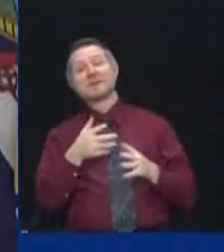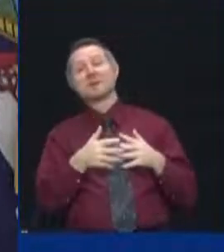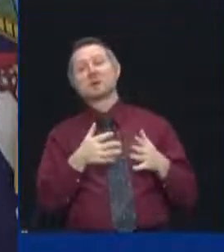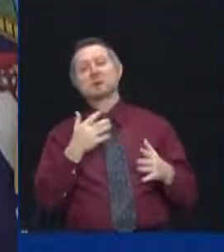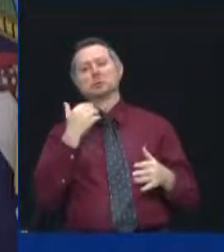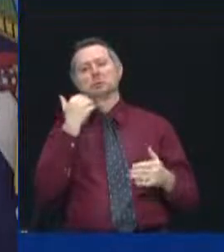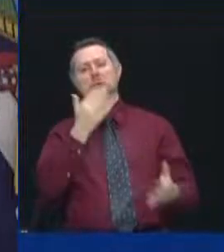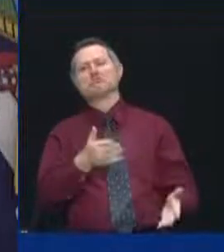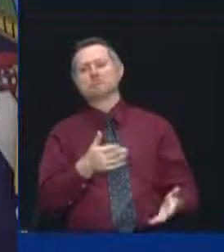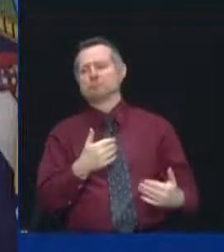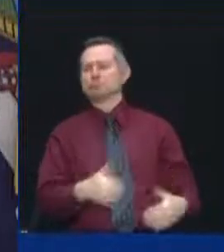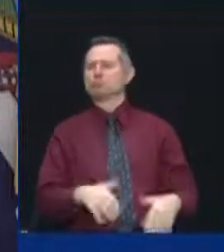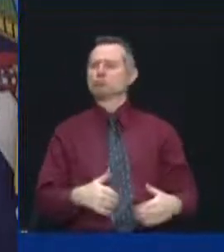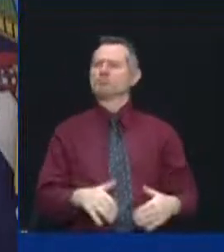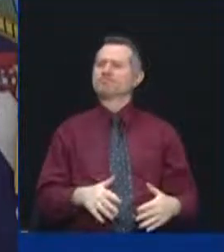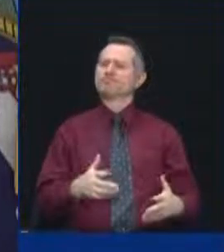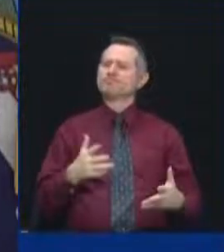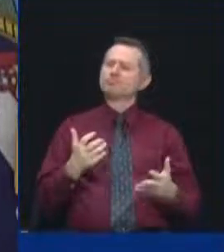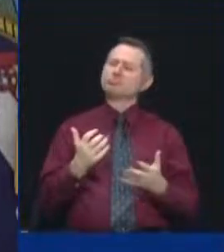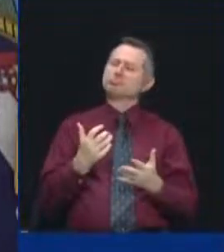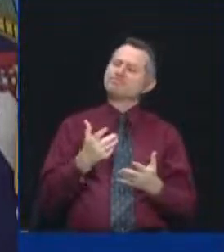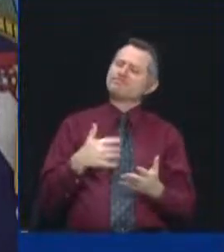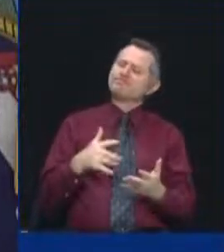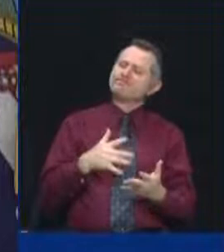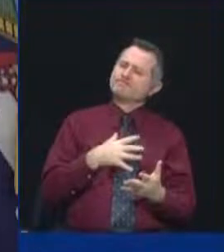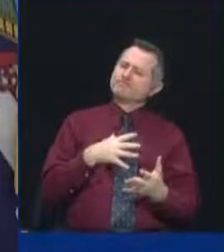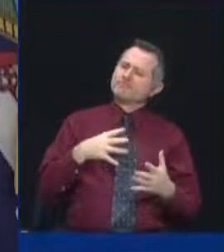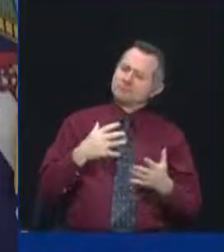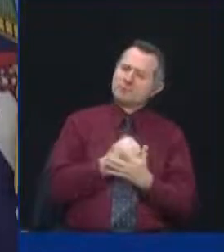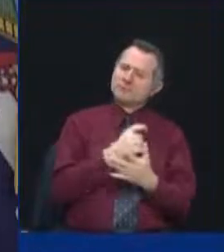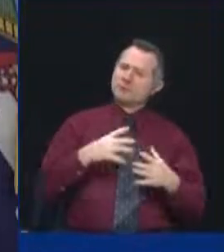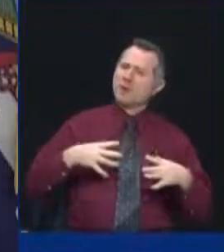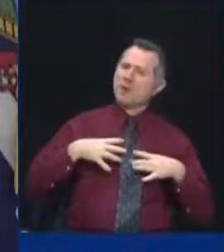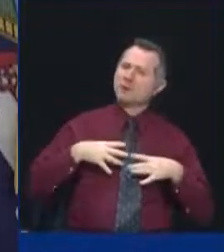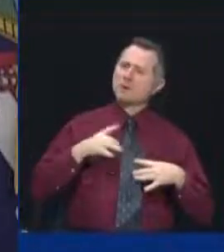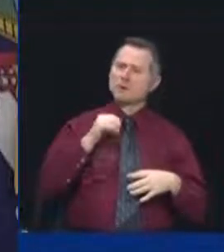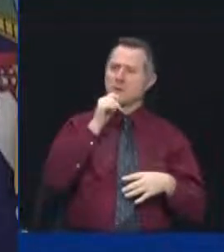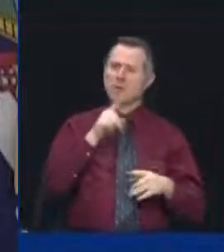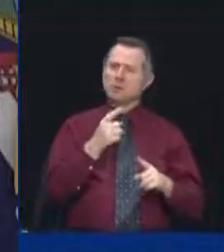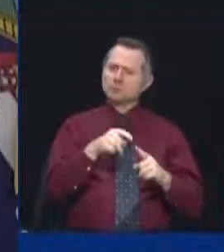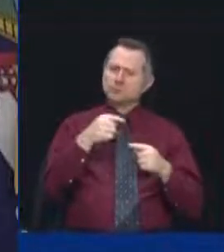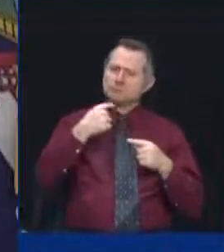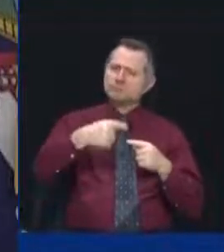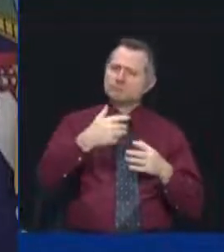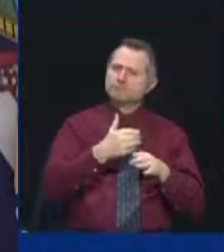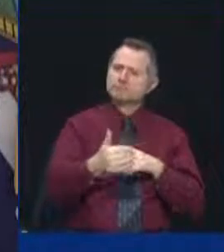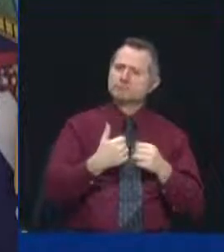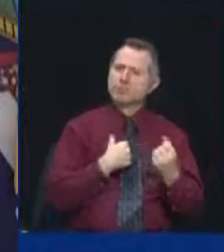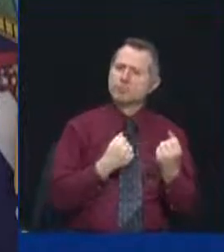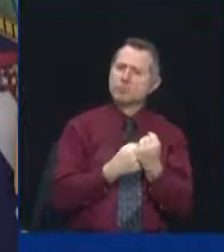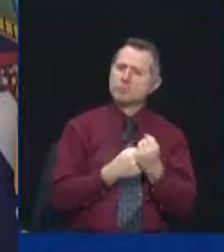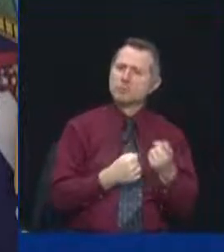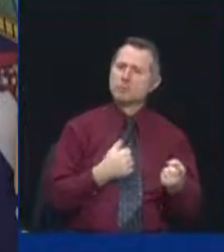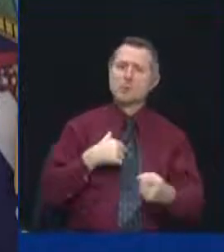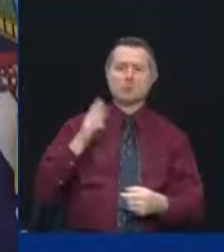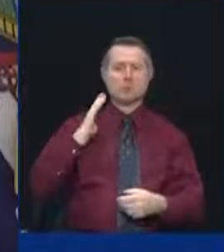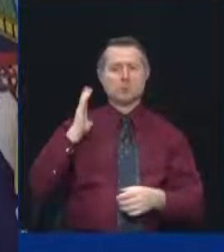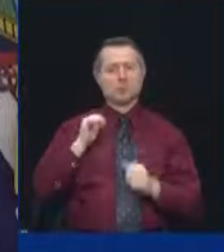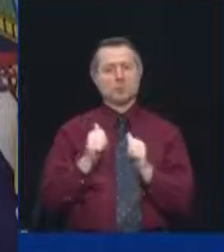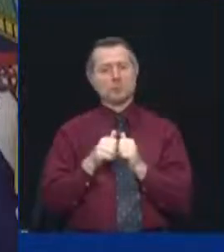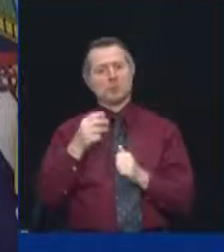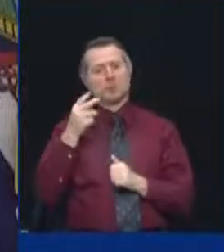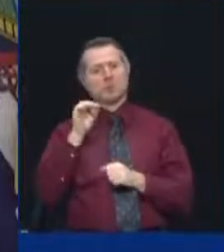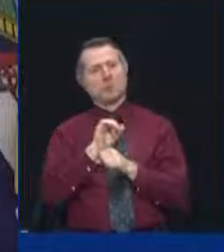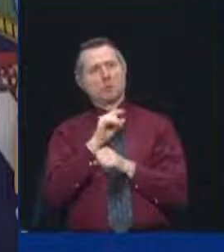I would support a holiday. They deserve more than a holiday. When I was HUD secretary, one of the things HUD did was